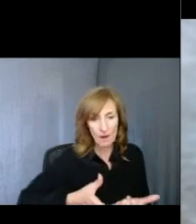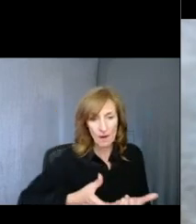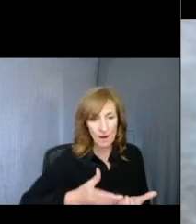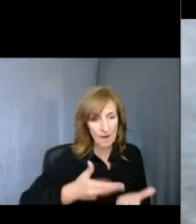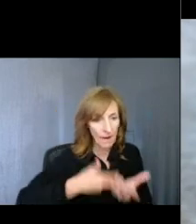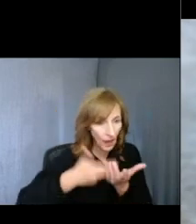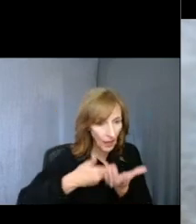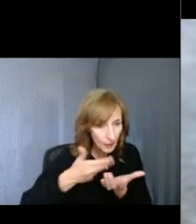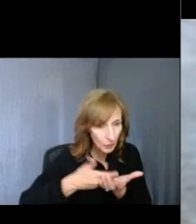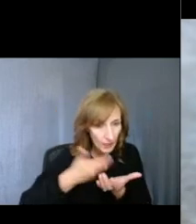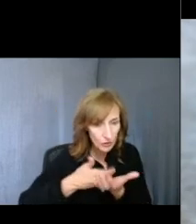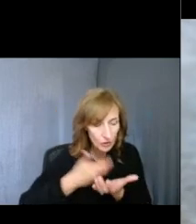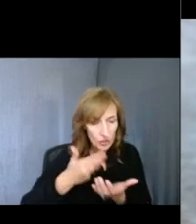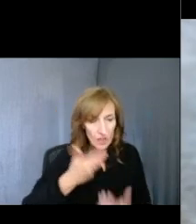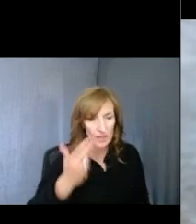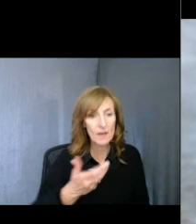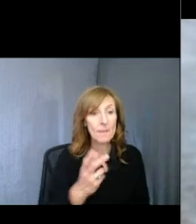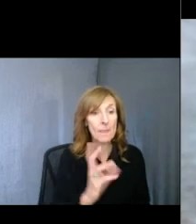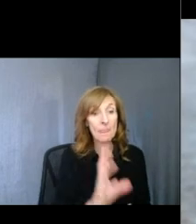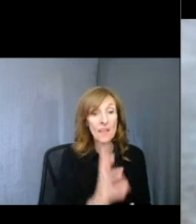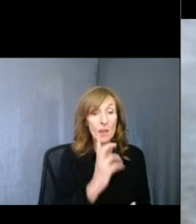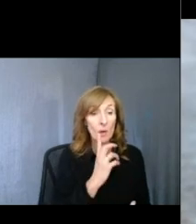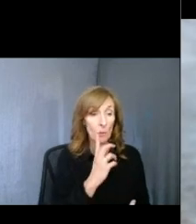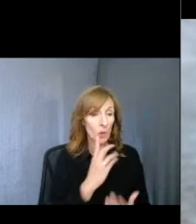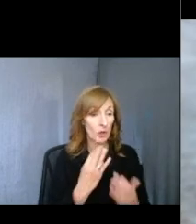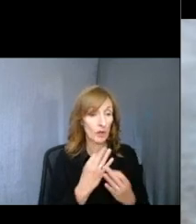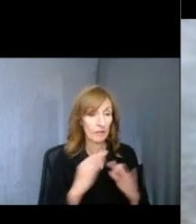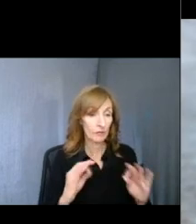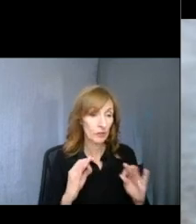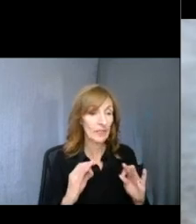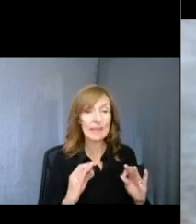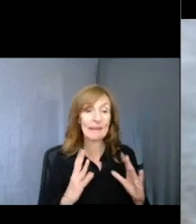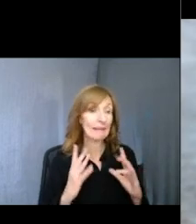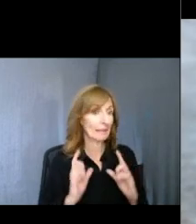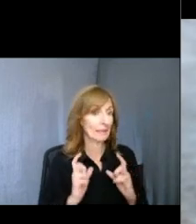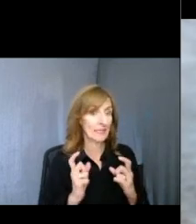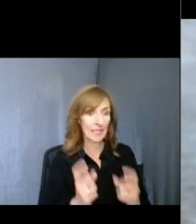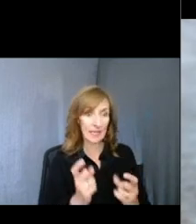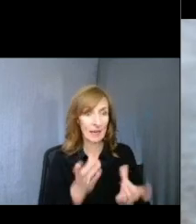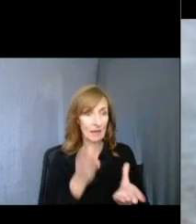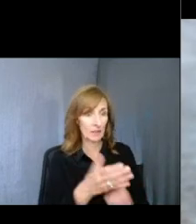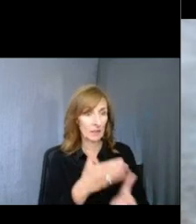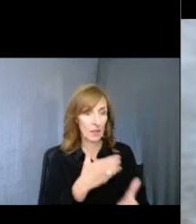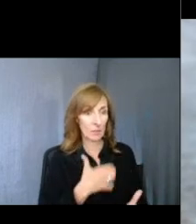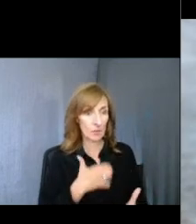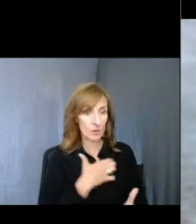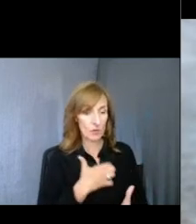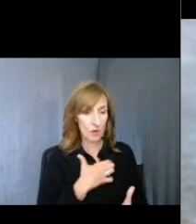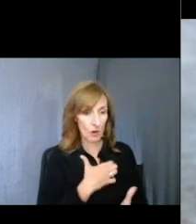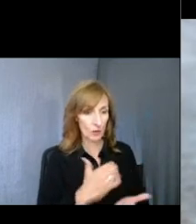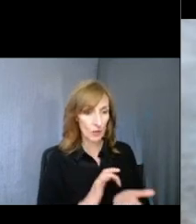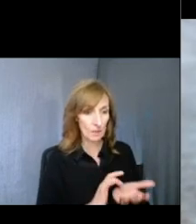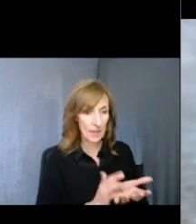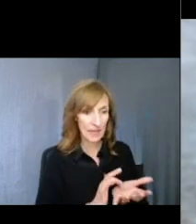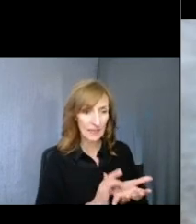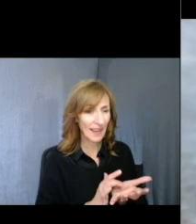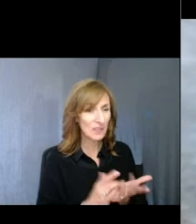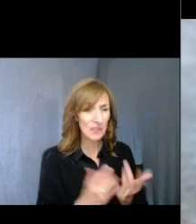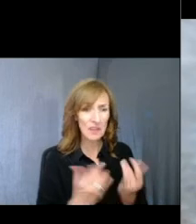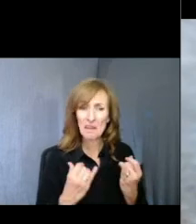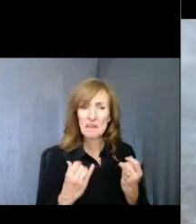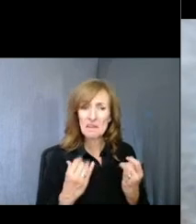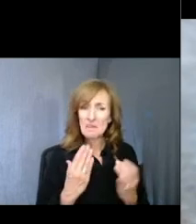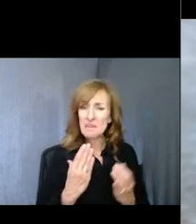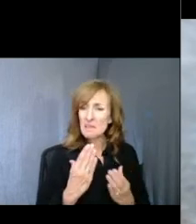free, I think, or more encouraged to give the anti-nausea medications. I do still encounter practitioners who don't think that